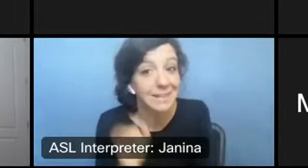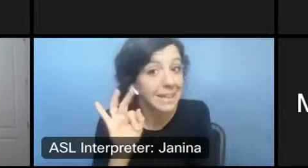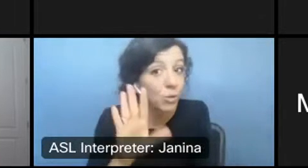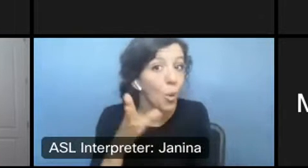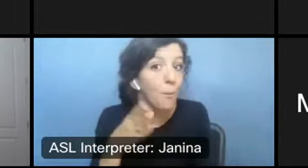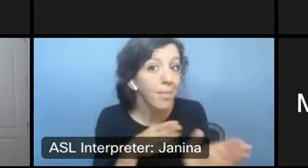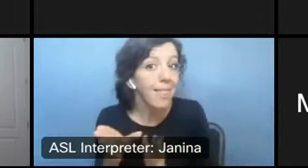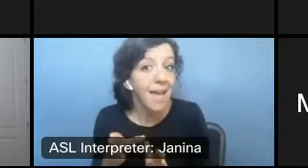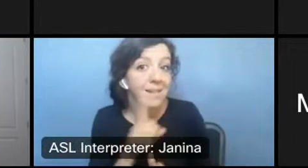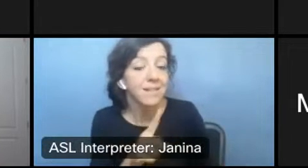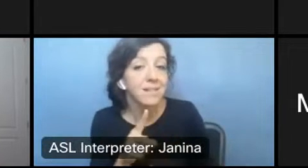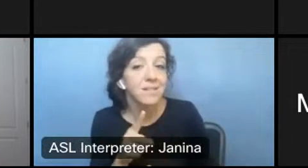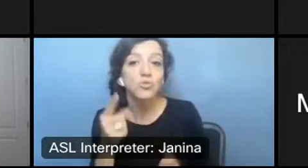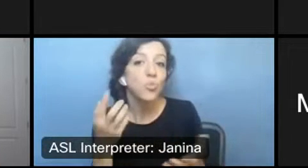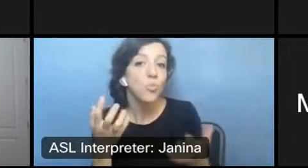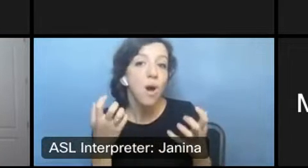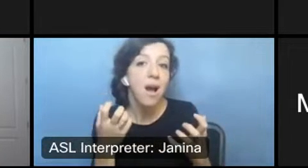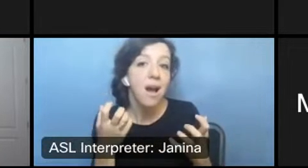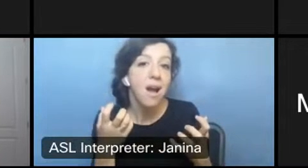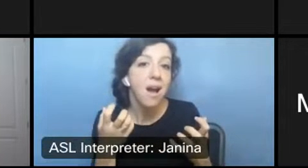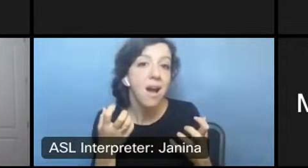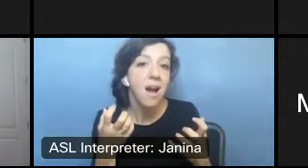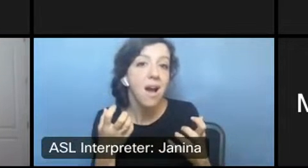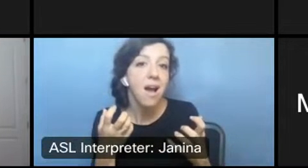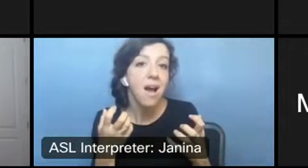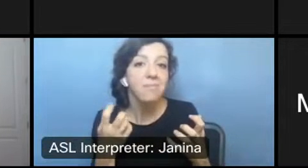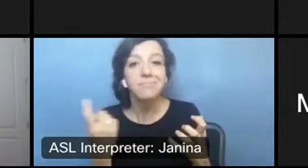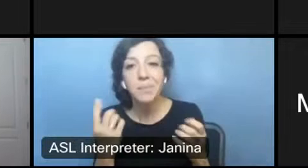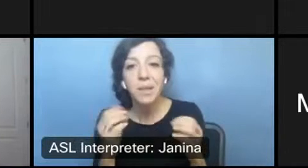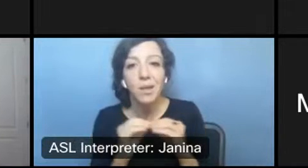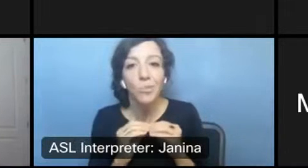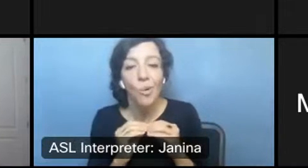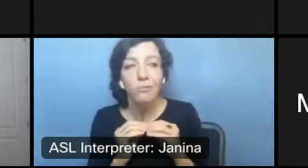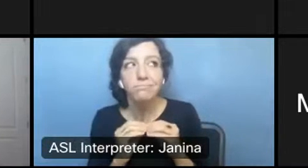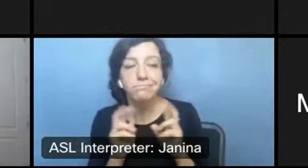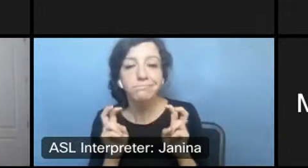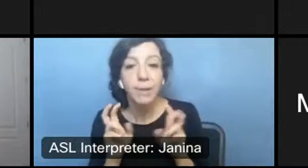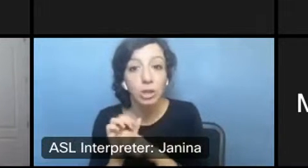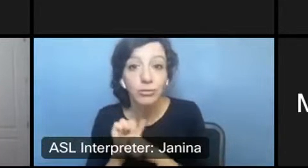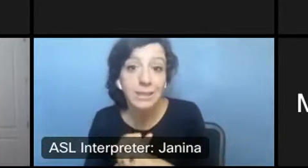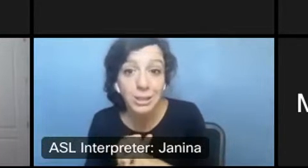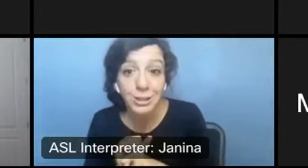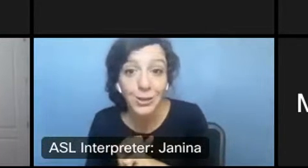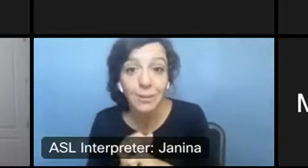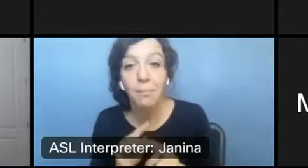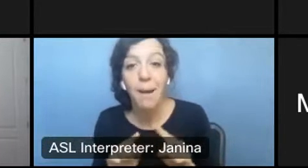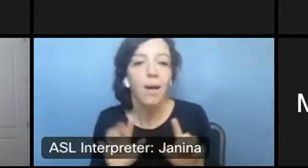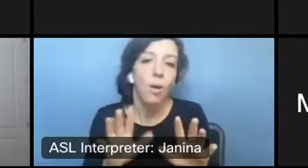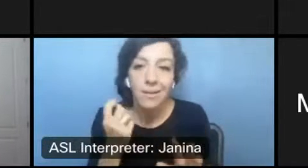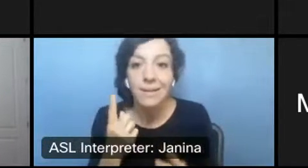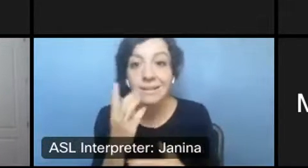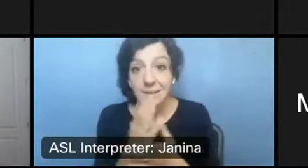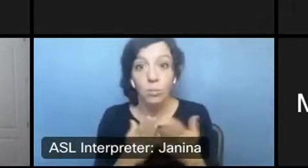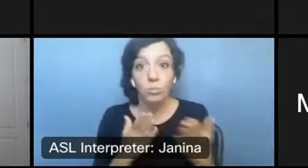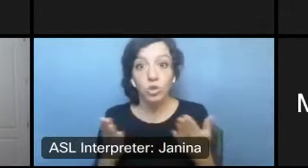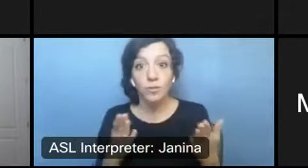you would like to still have something both, traditional, but providing because for some services, they're going to continue